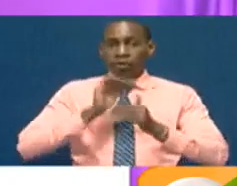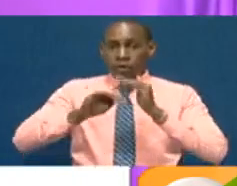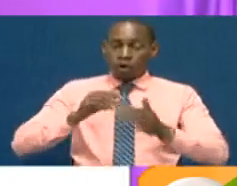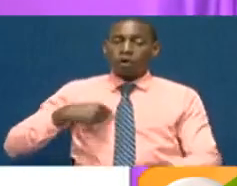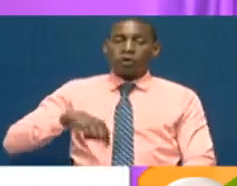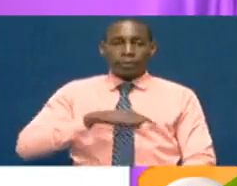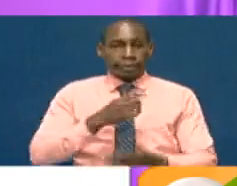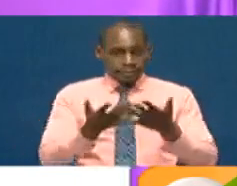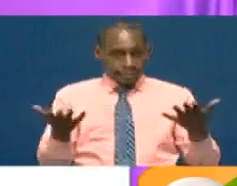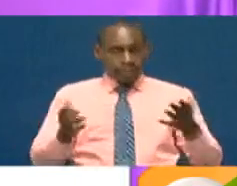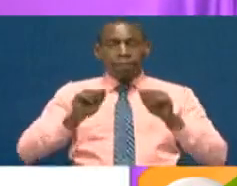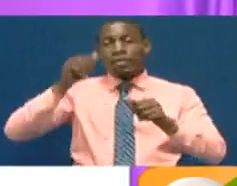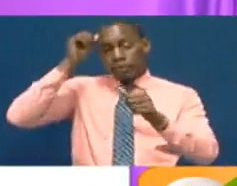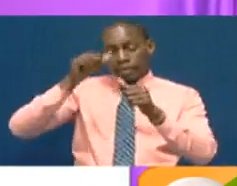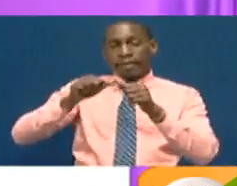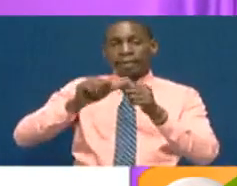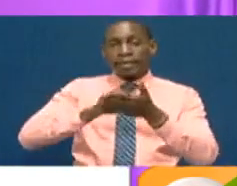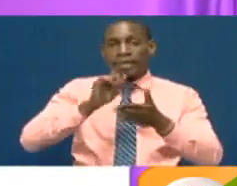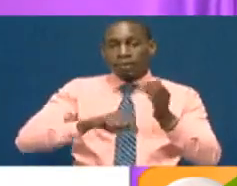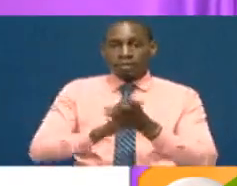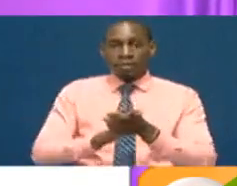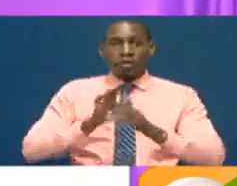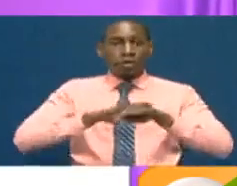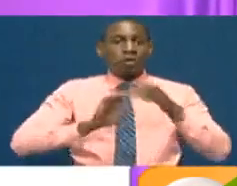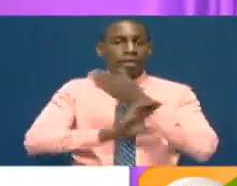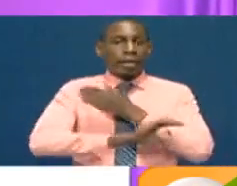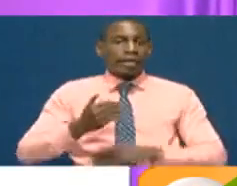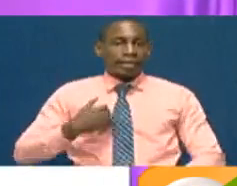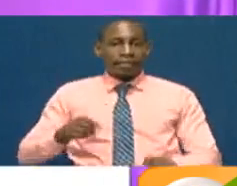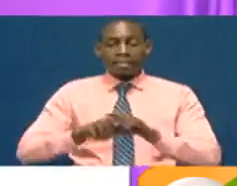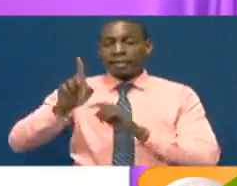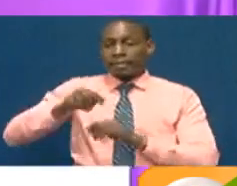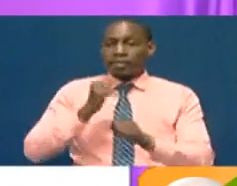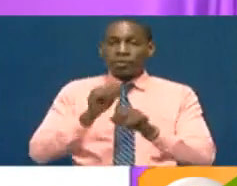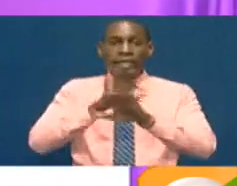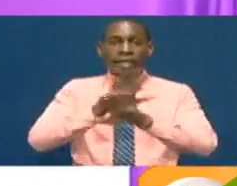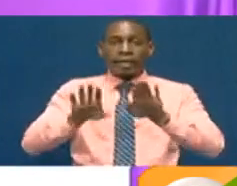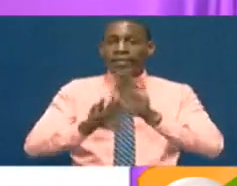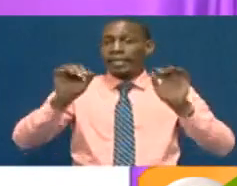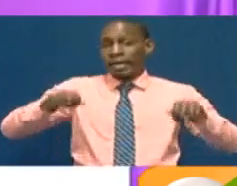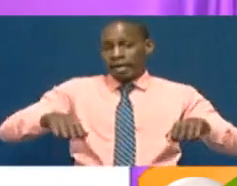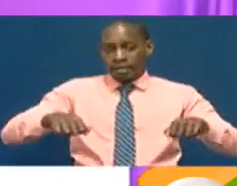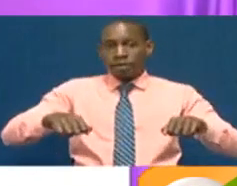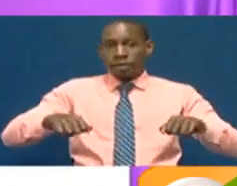us can remember that we have a good country and we must do everything we can